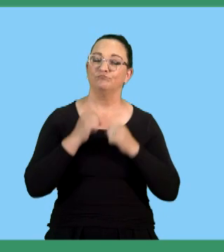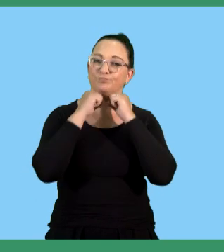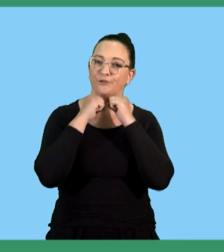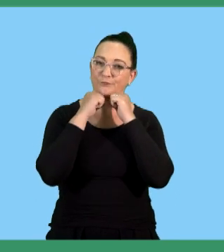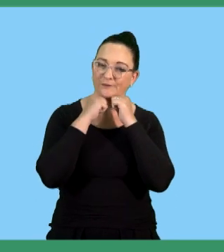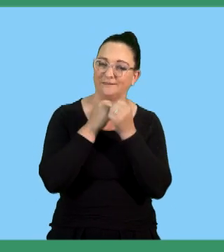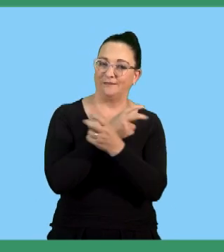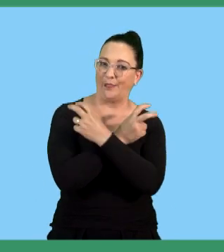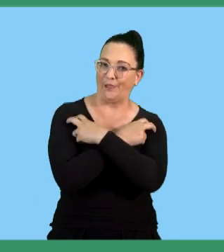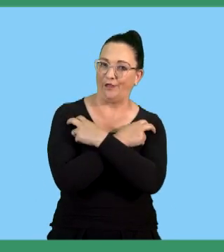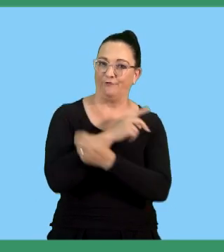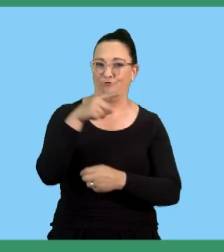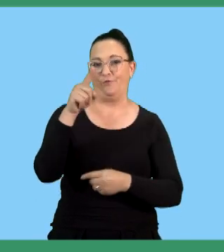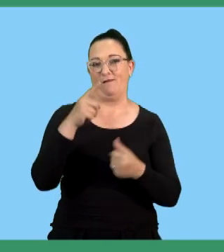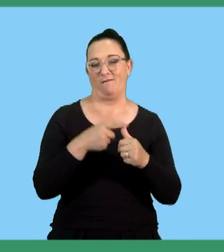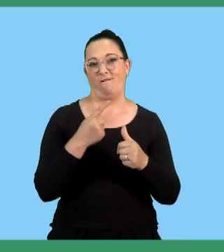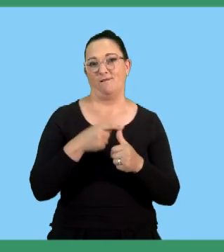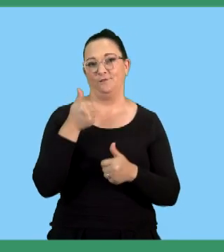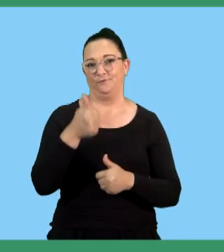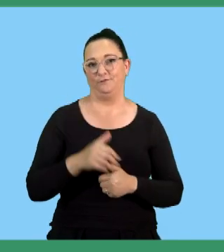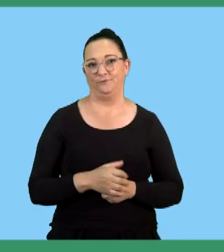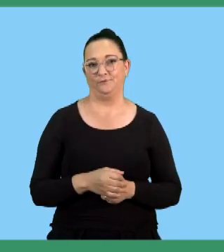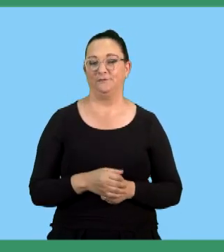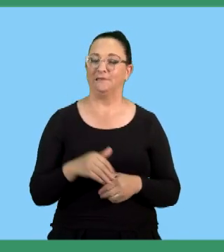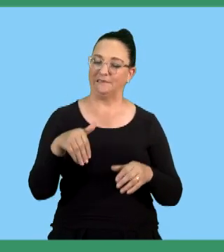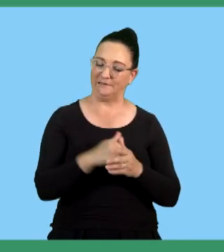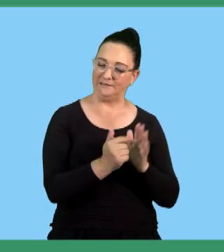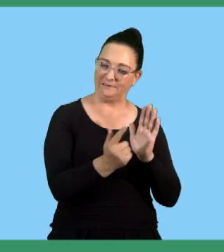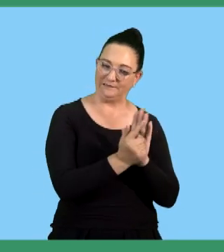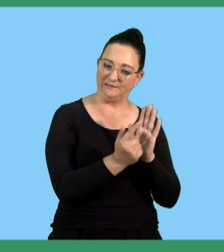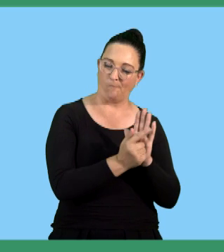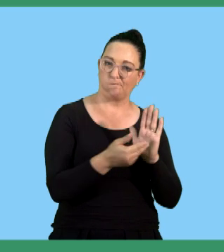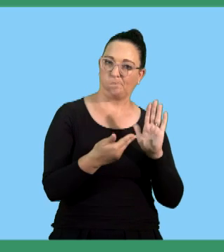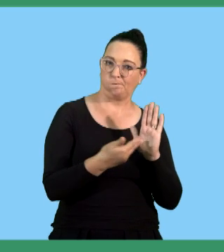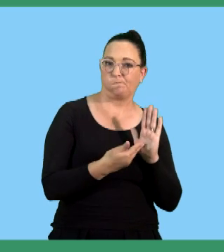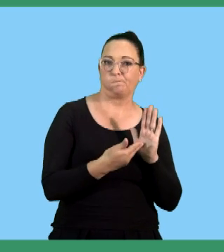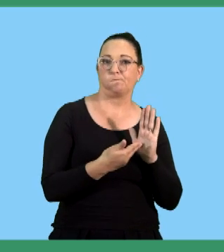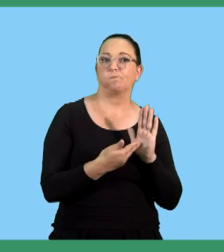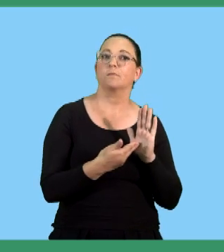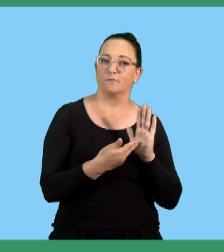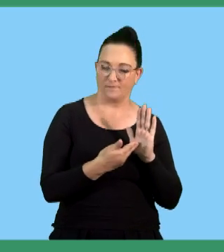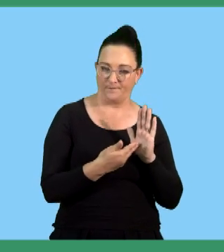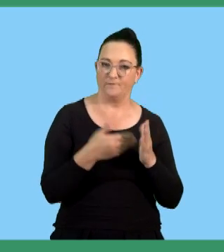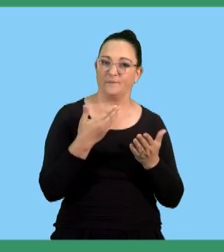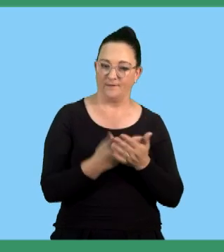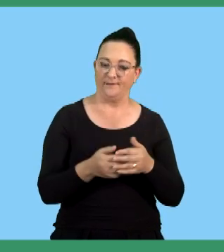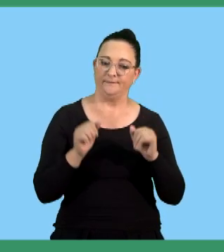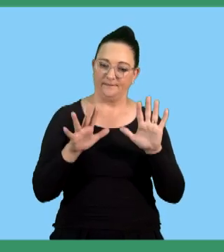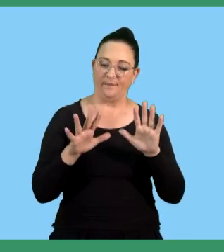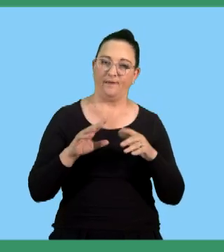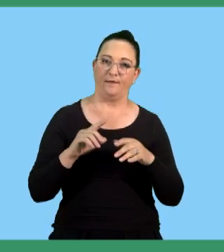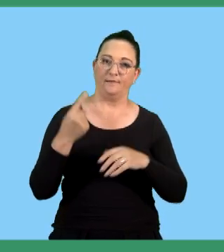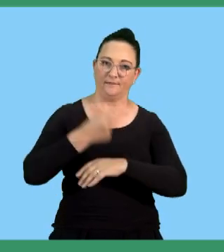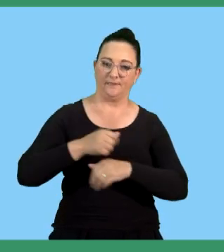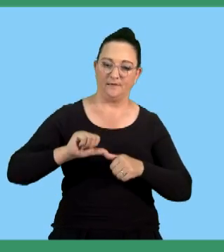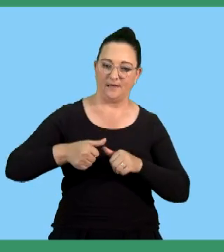leave. That is the correct answer. Remember, it says that in the legislation under parental leave that you are entitled to 10